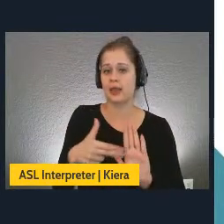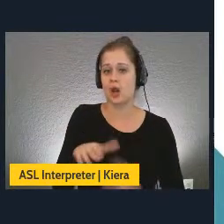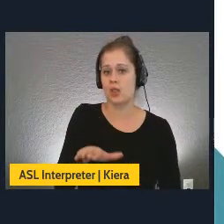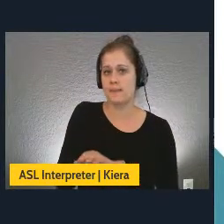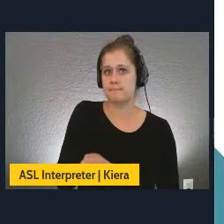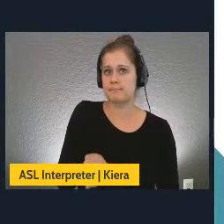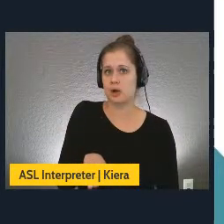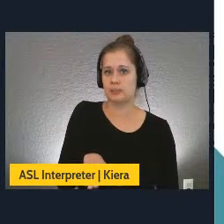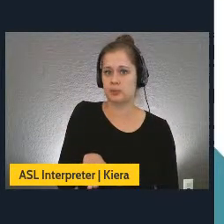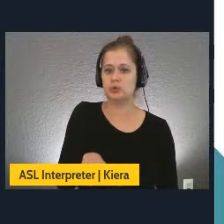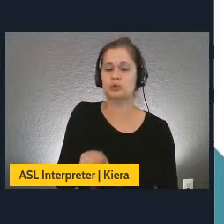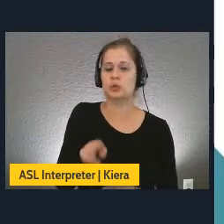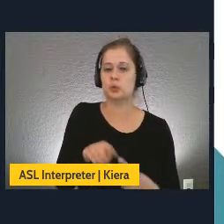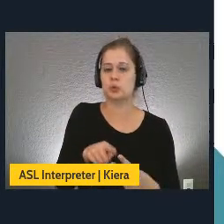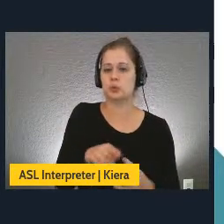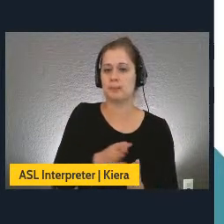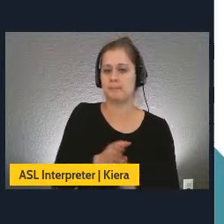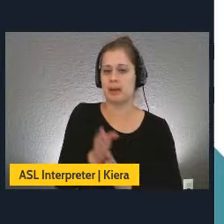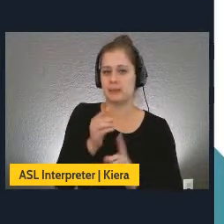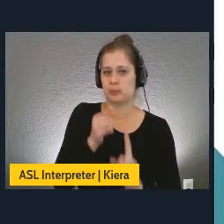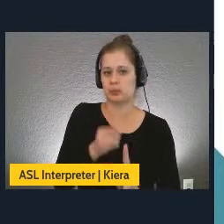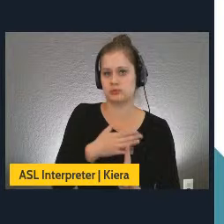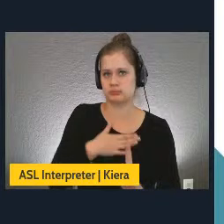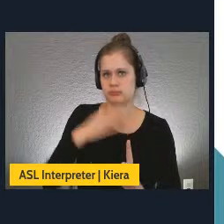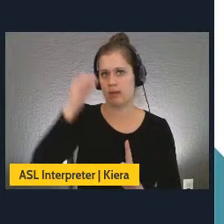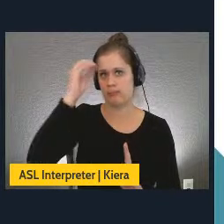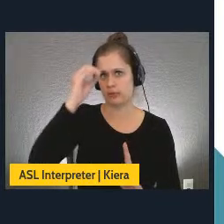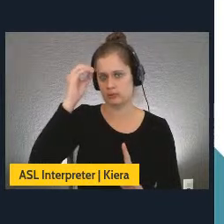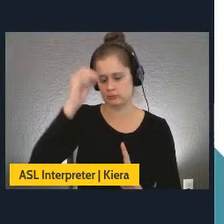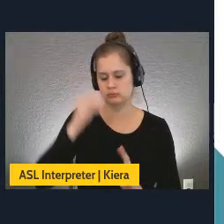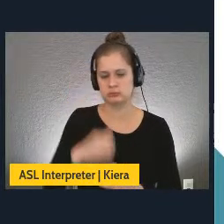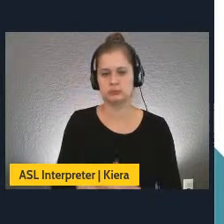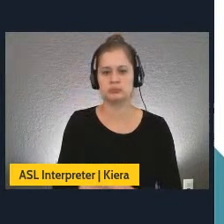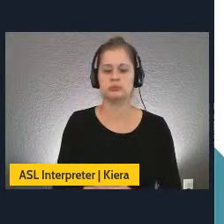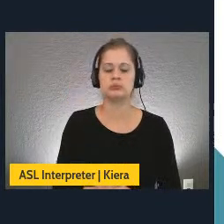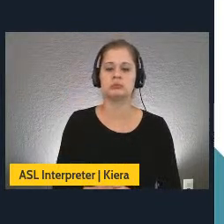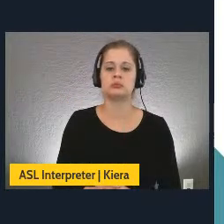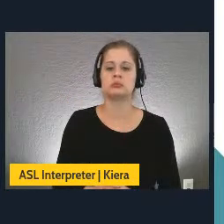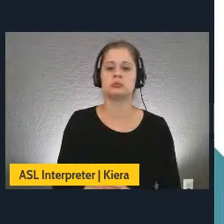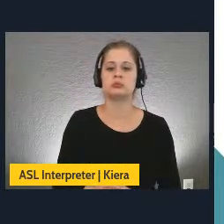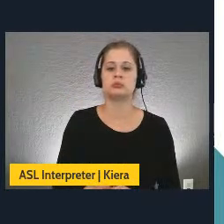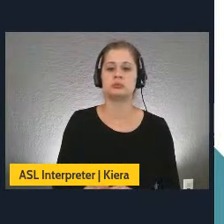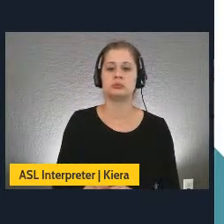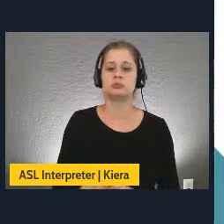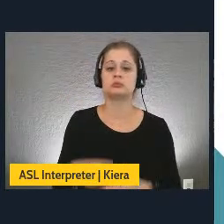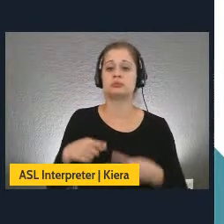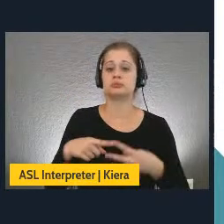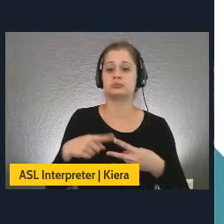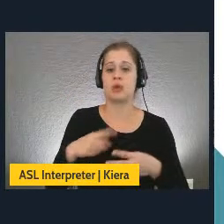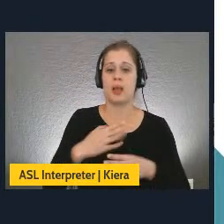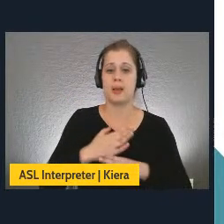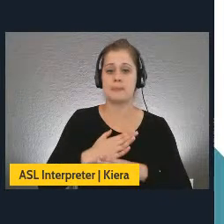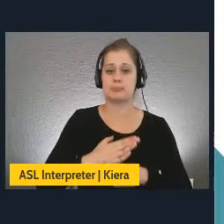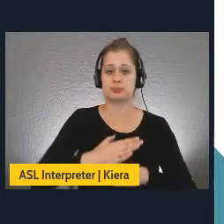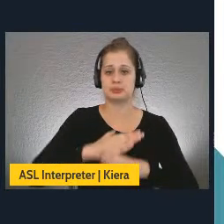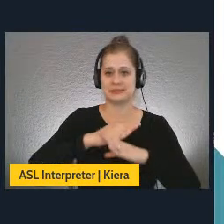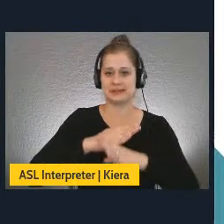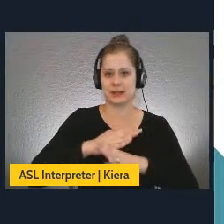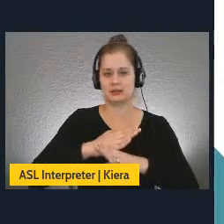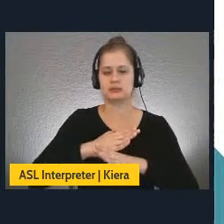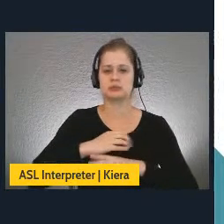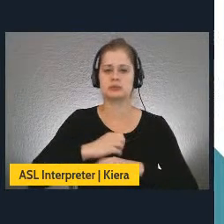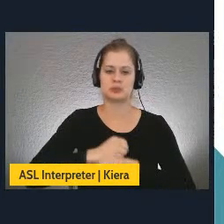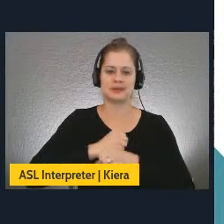the two main points in my opinion. So it protects against stuck